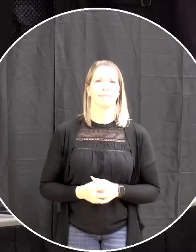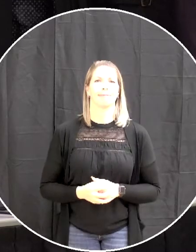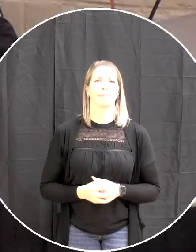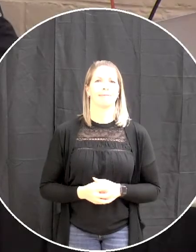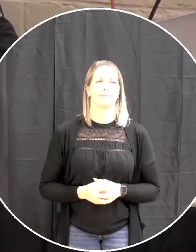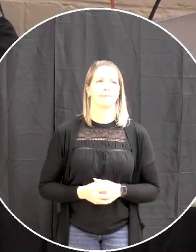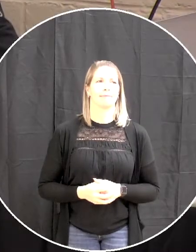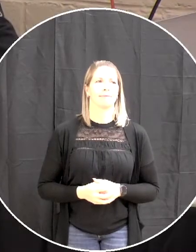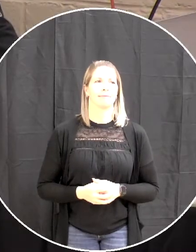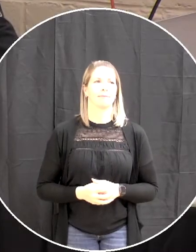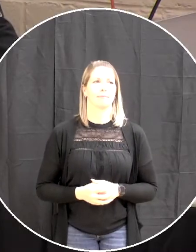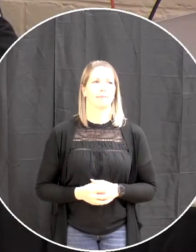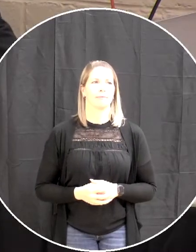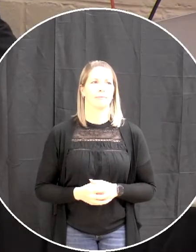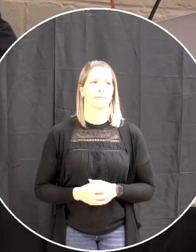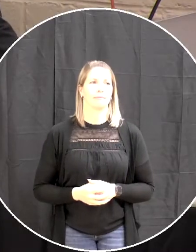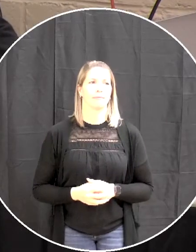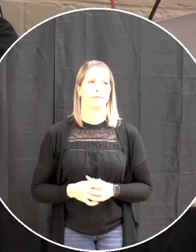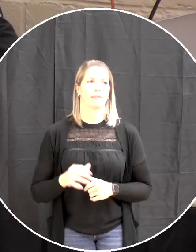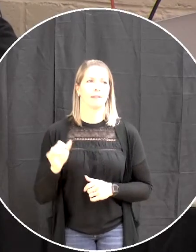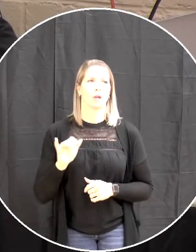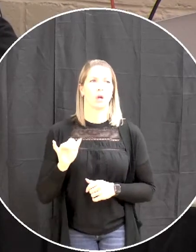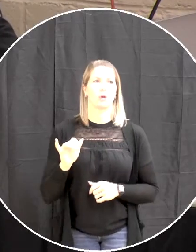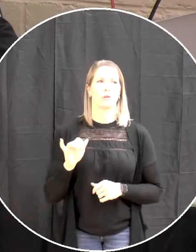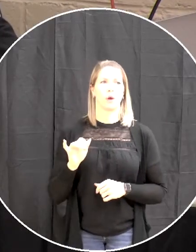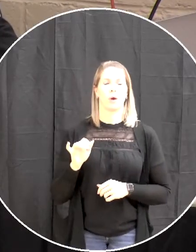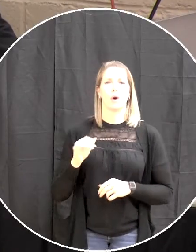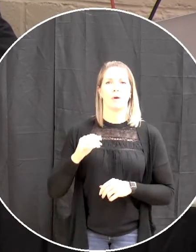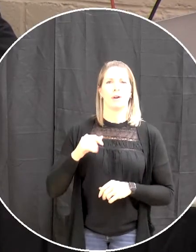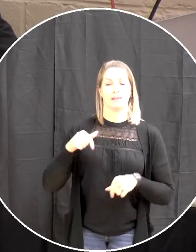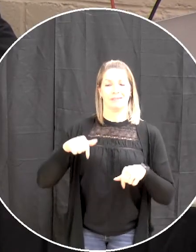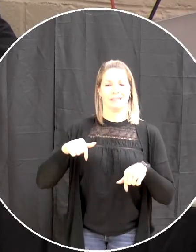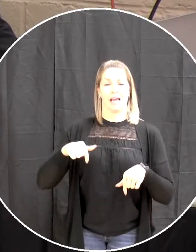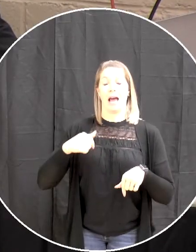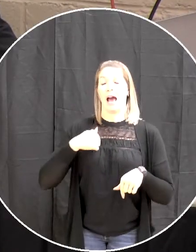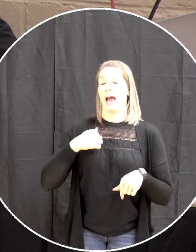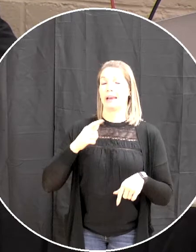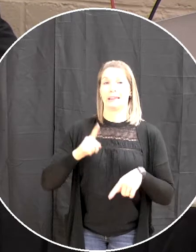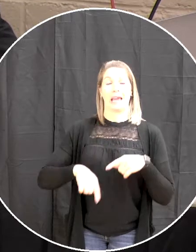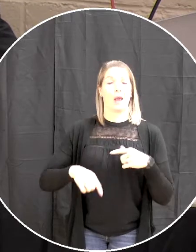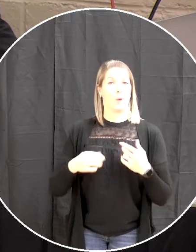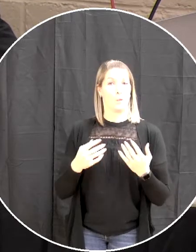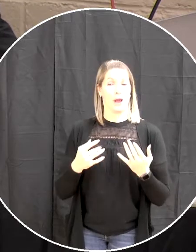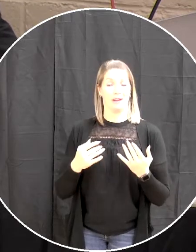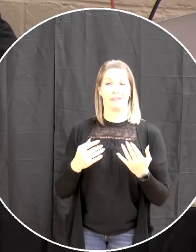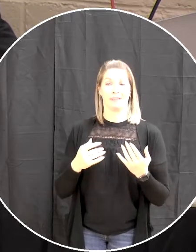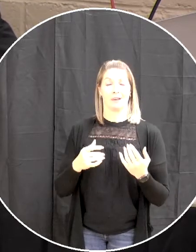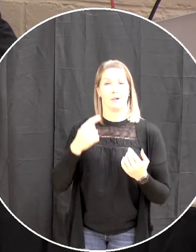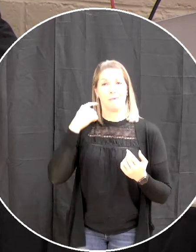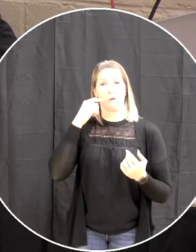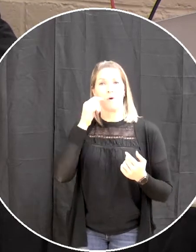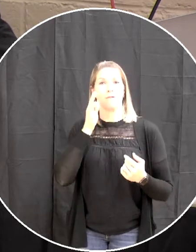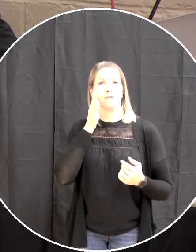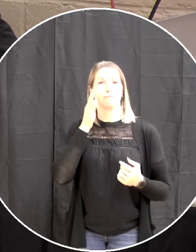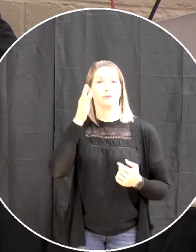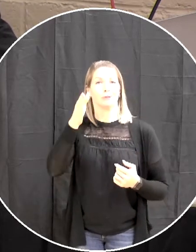As the chair, I can't wait for Kayenta to light up fully and do all the aspects of us, so it makes both the auditing role a little bit easier as well